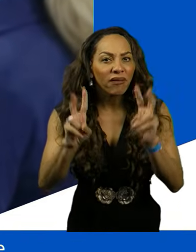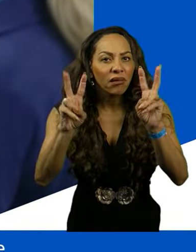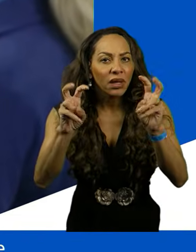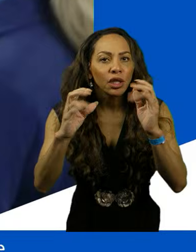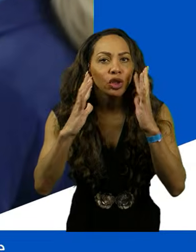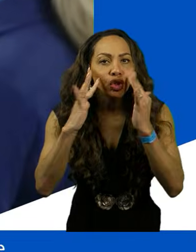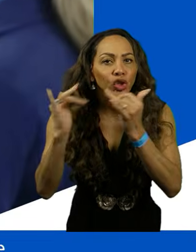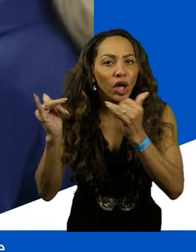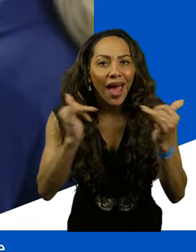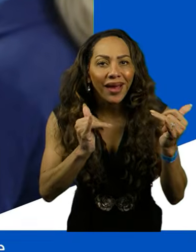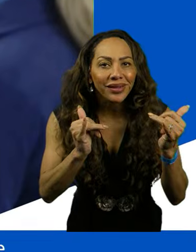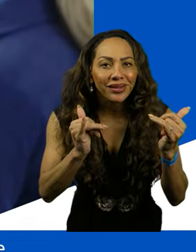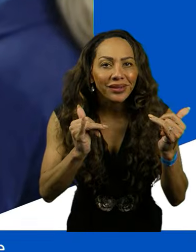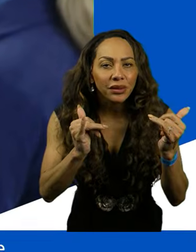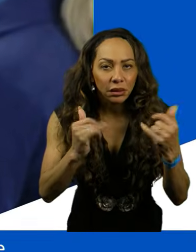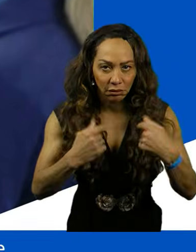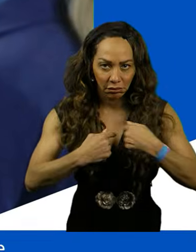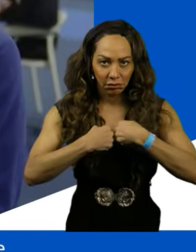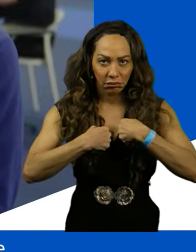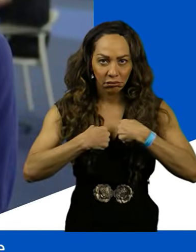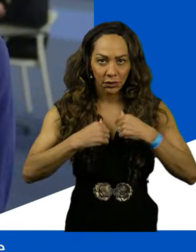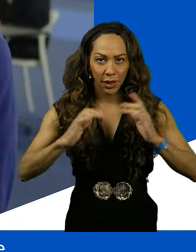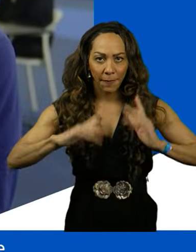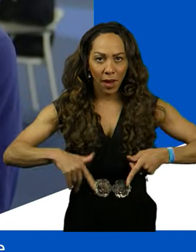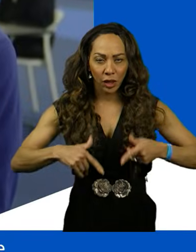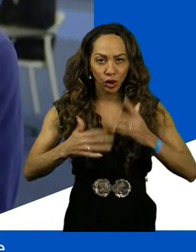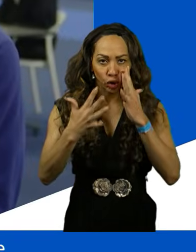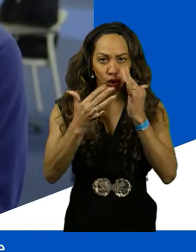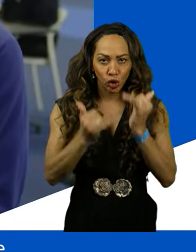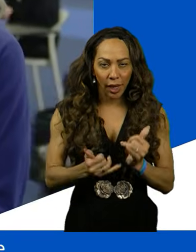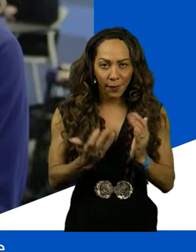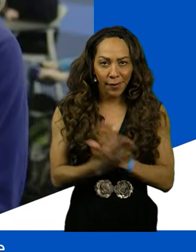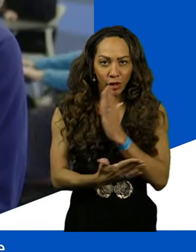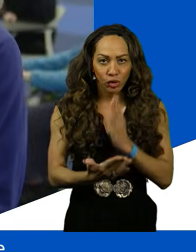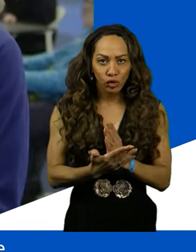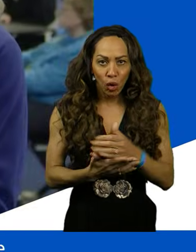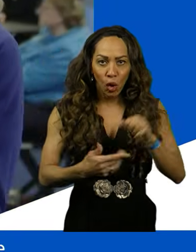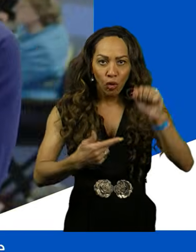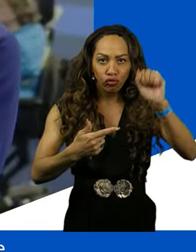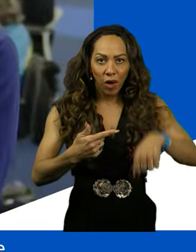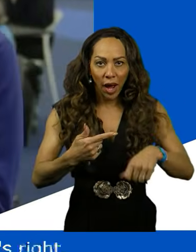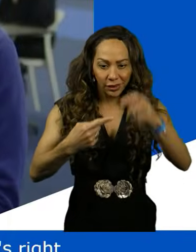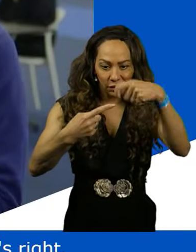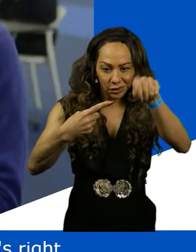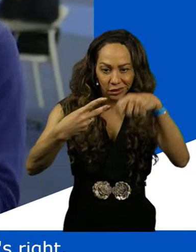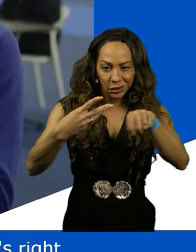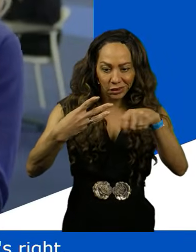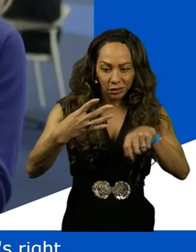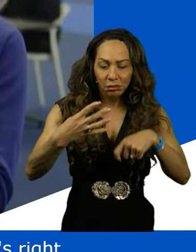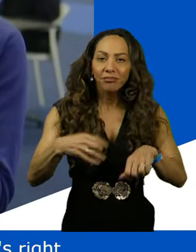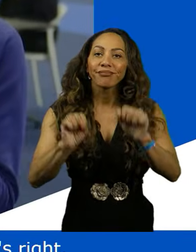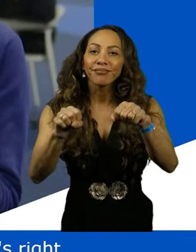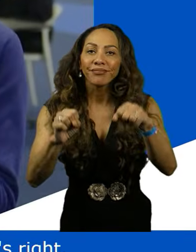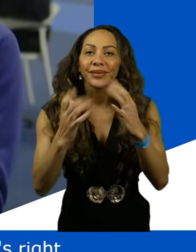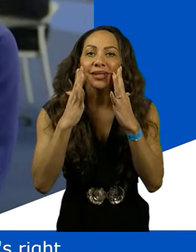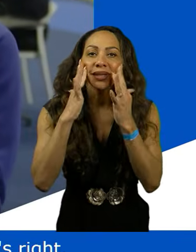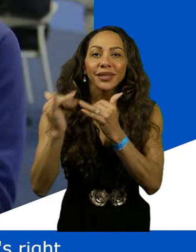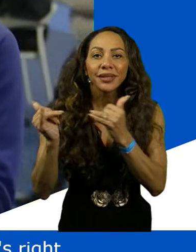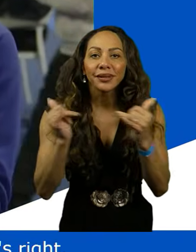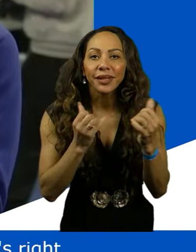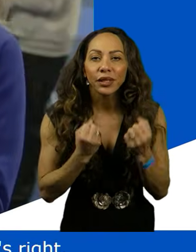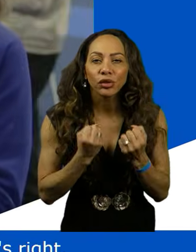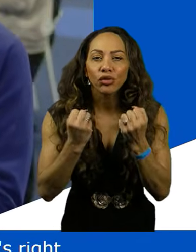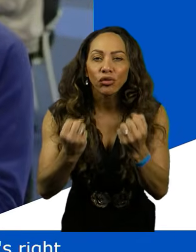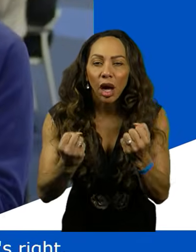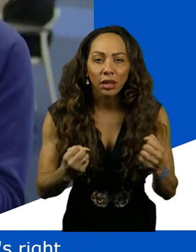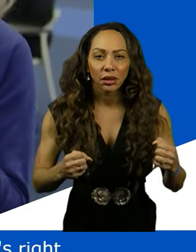There's a whole process to go through to make sure it's right. Yeah, for sure. I mean, we have the test drives with the products like the powered